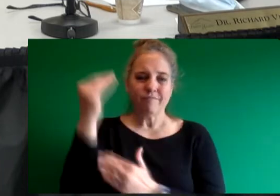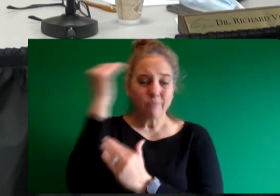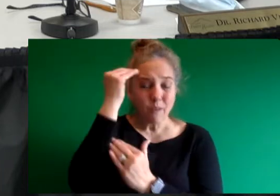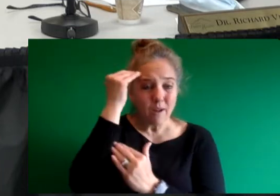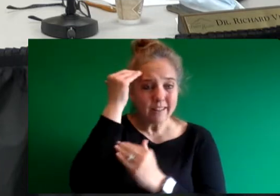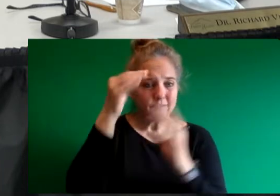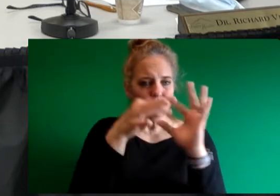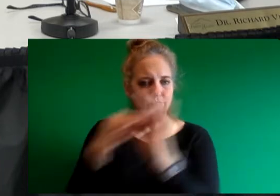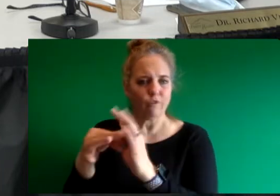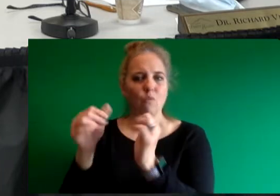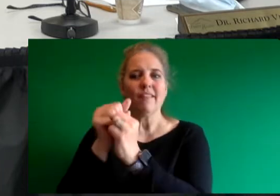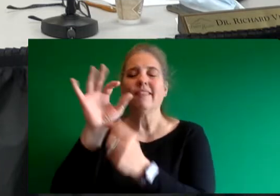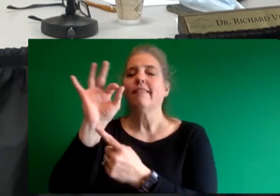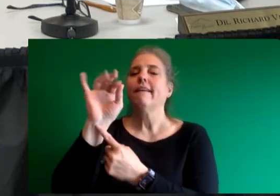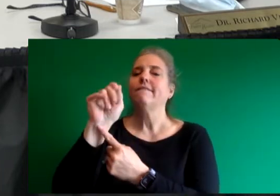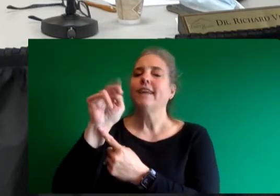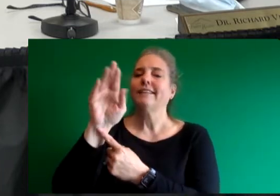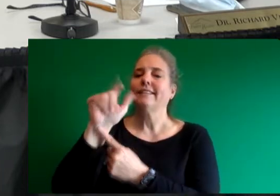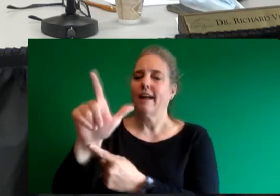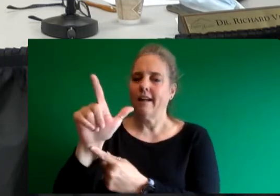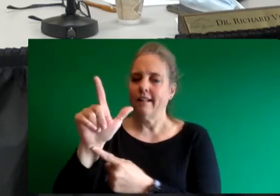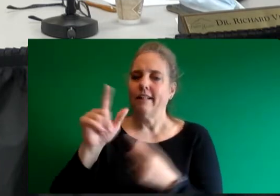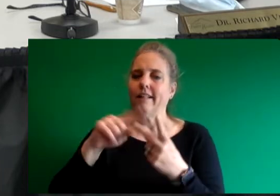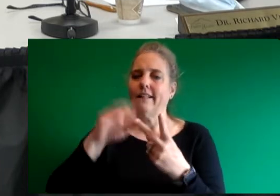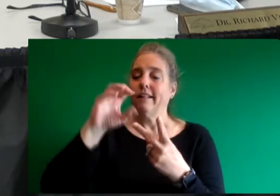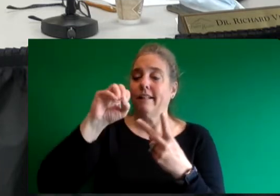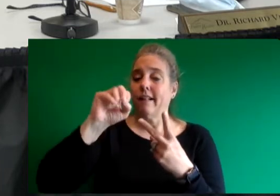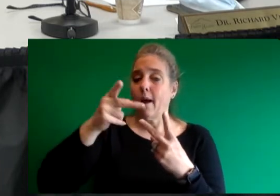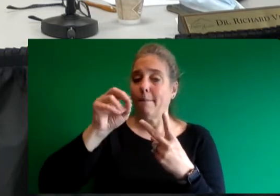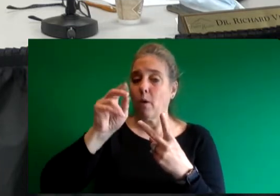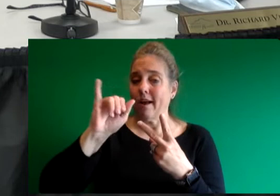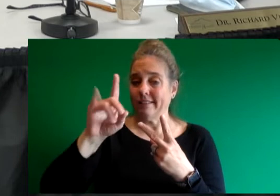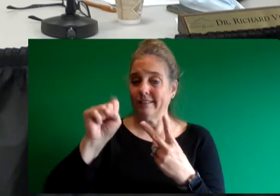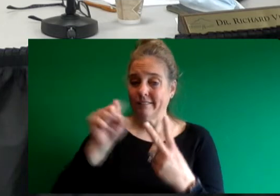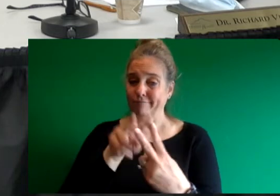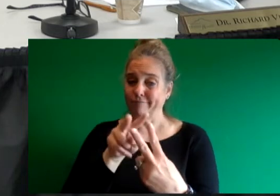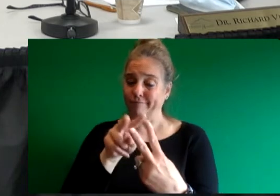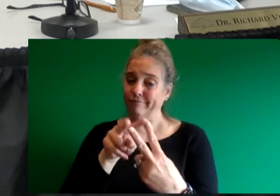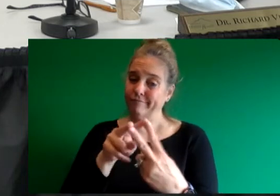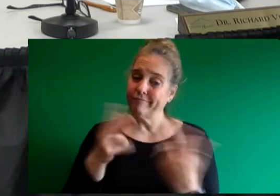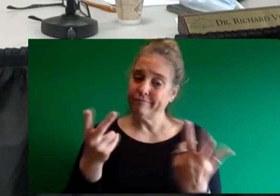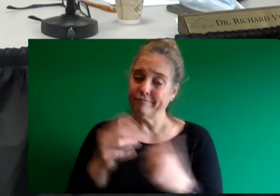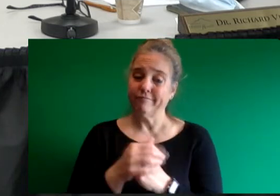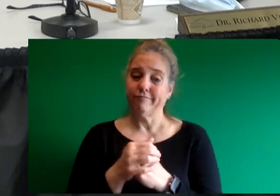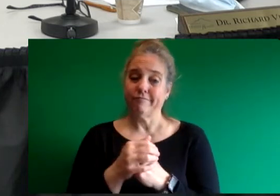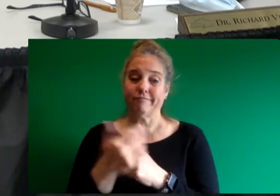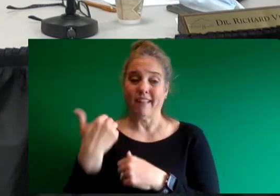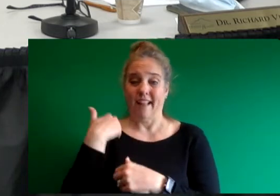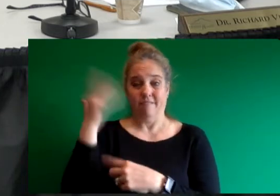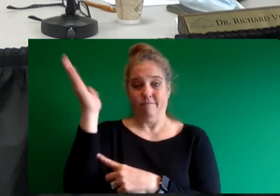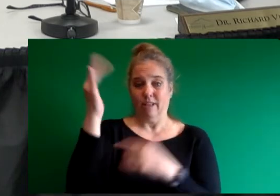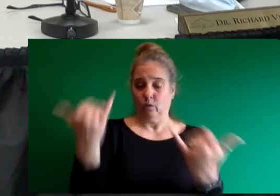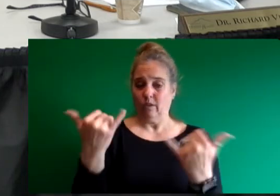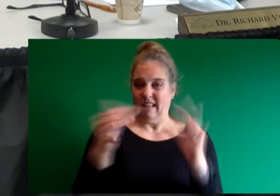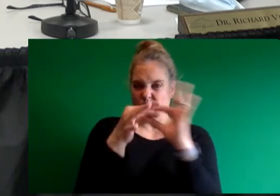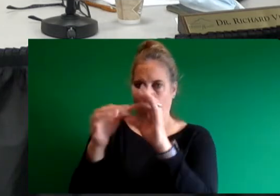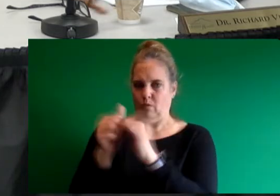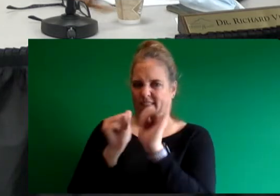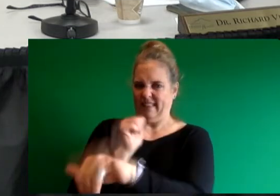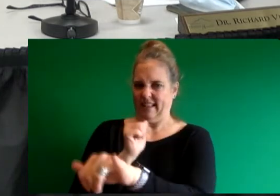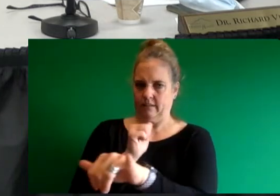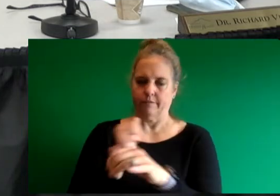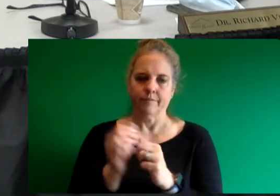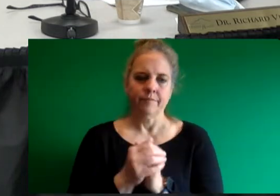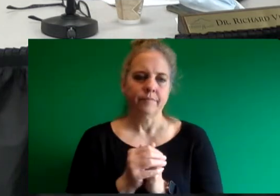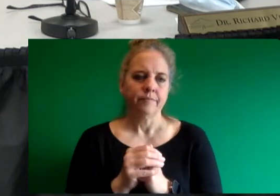well. So we do have a presentation for you on this, and then we also have our Community Health Promotion Division